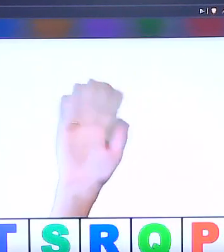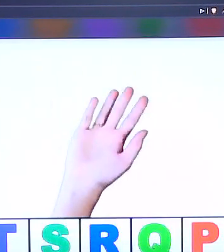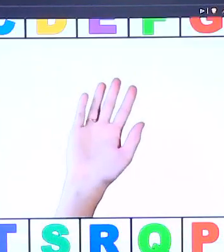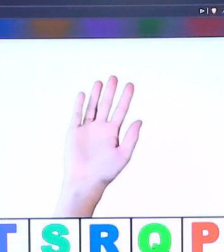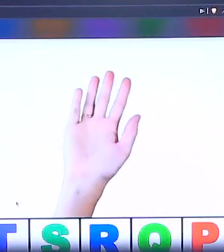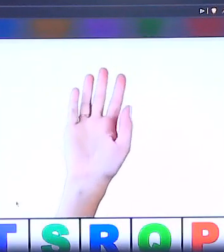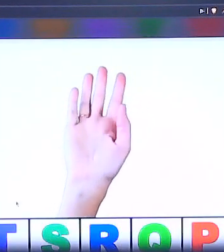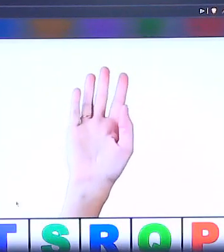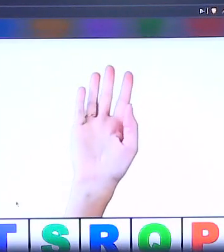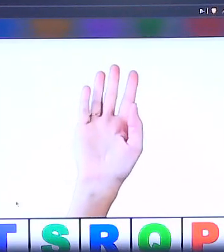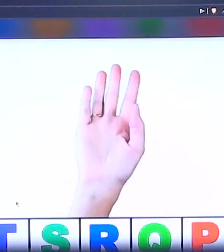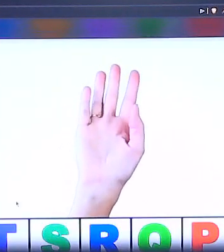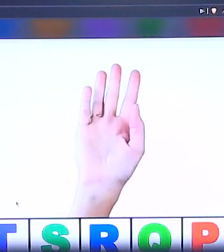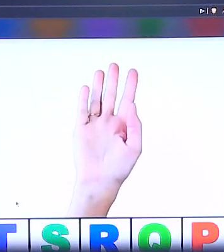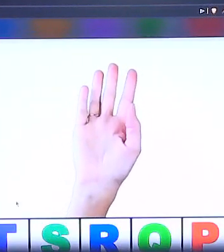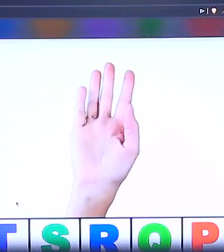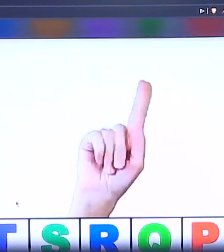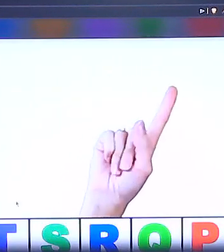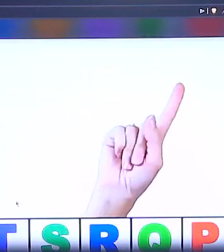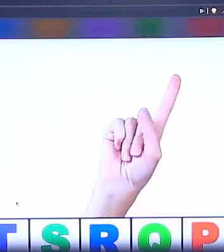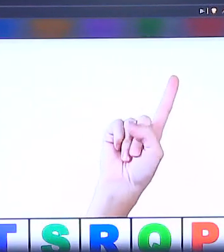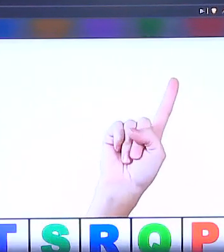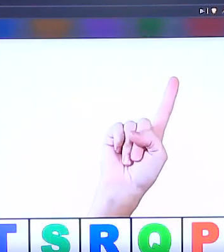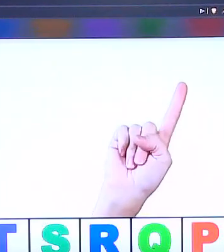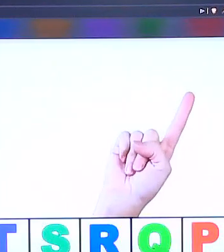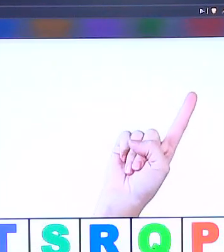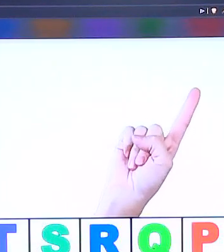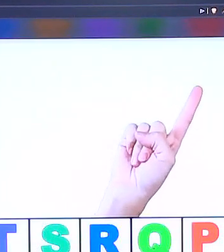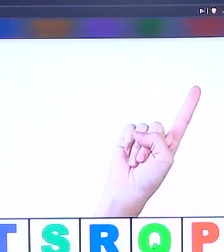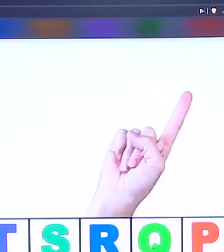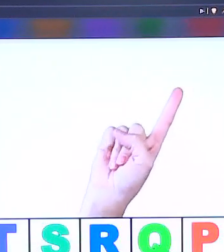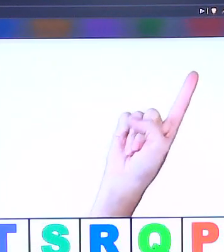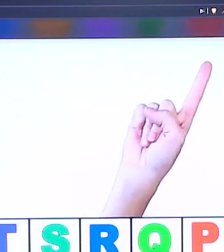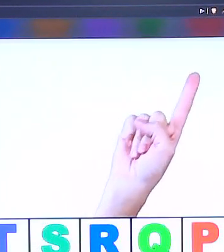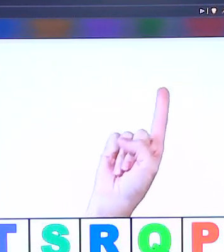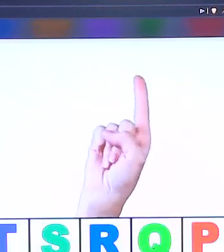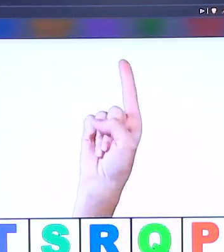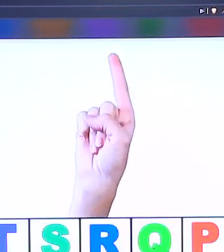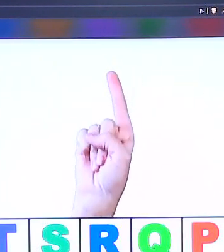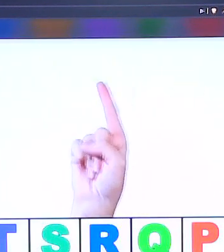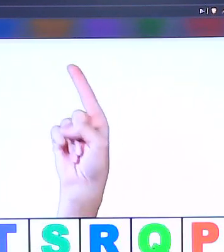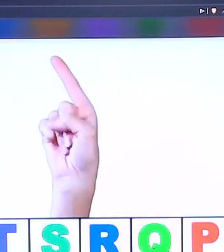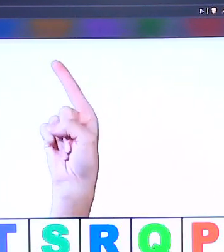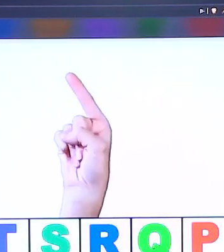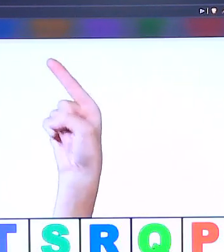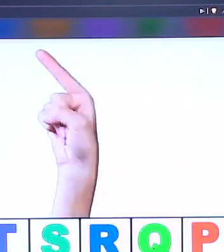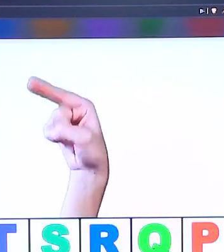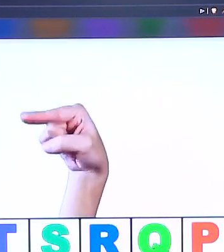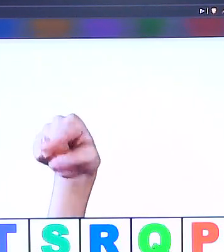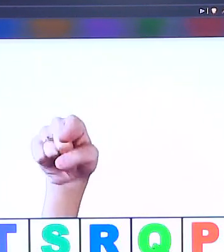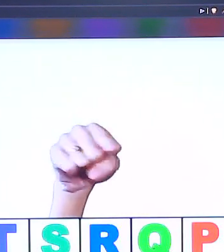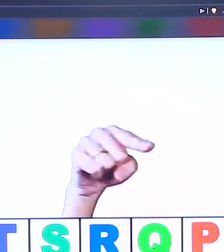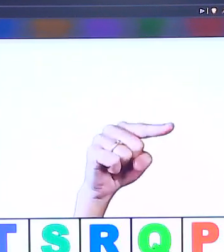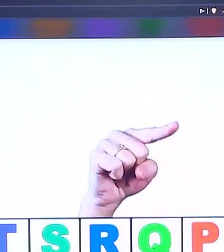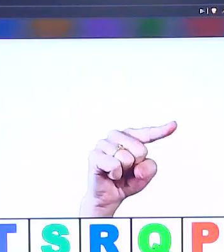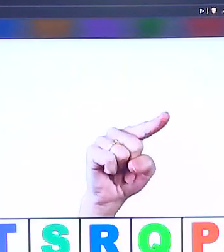Hi everyone. Today we're learning the You can check that it's processing the frames of the video continuously and it's giving an output based on the